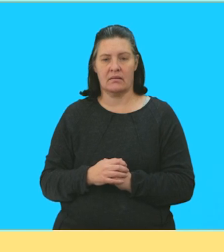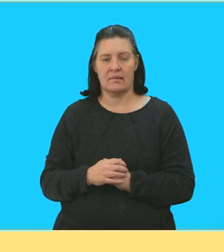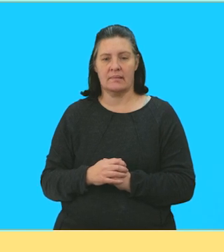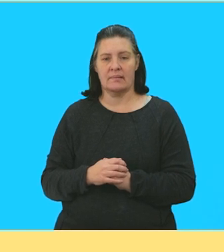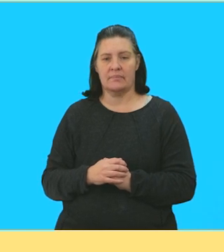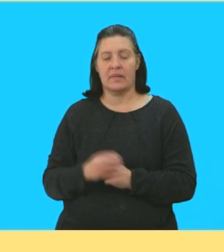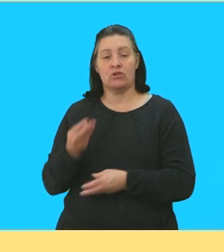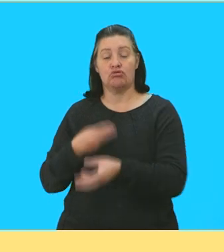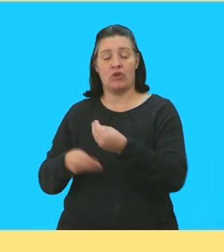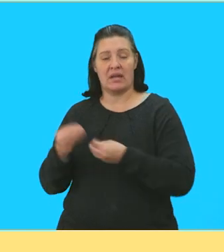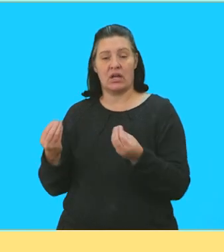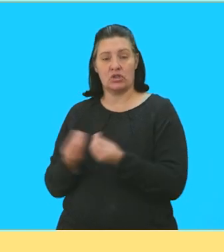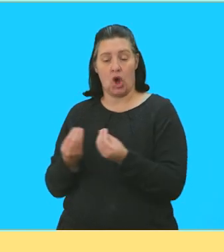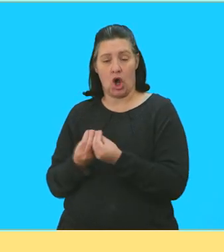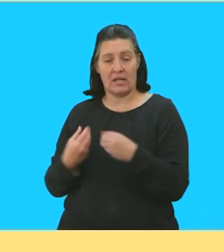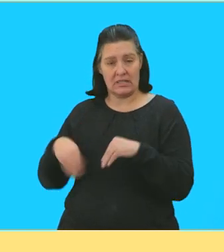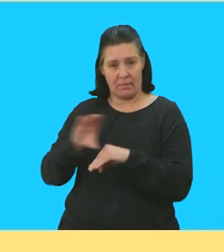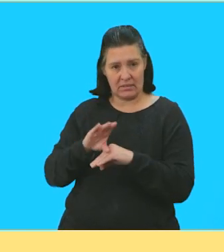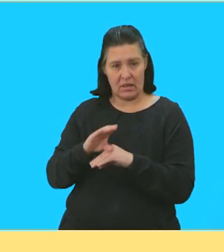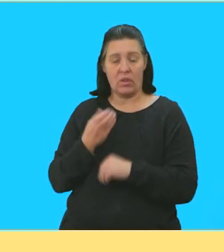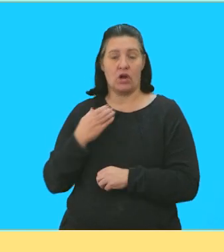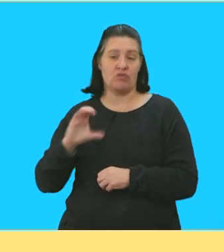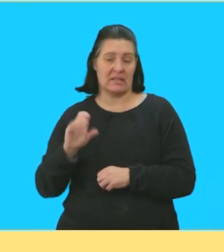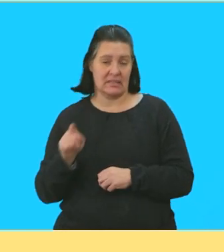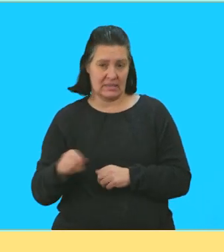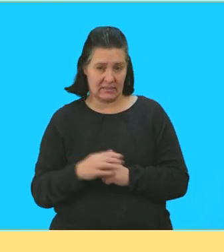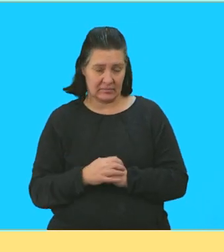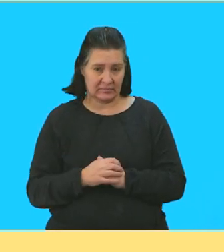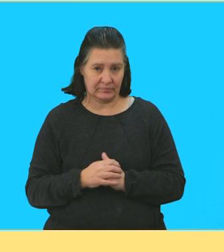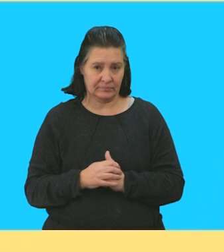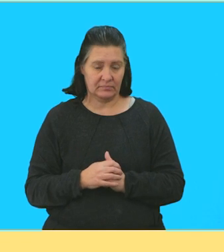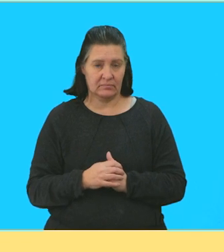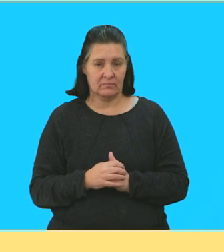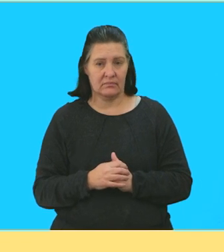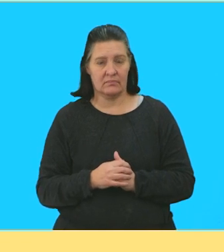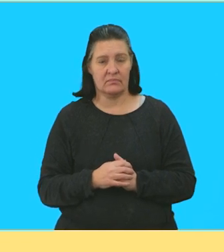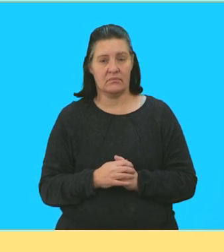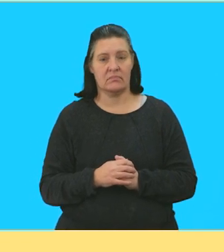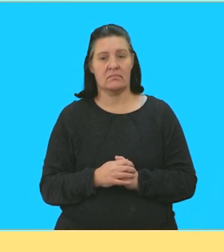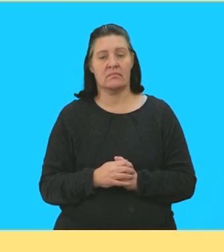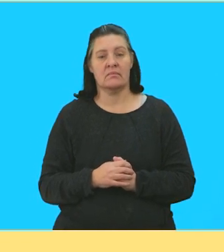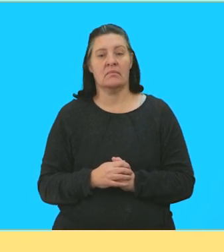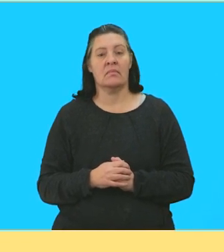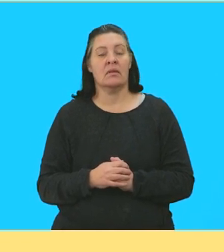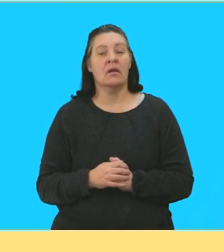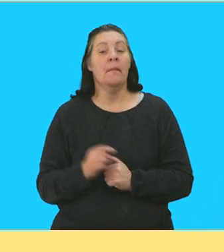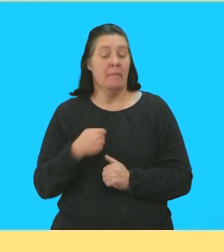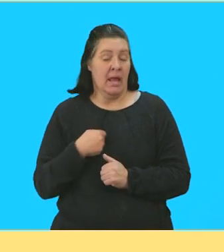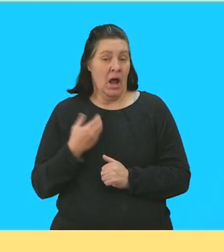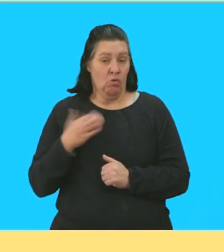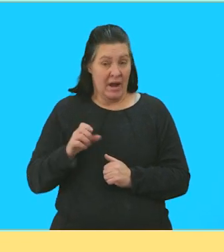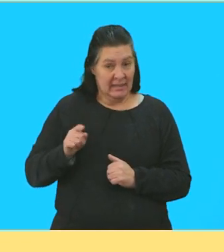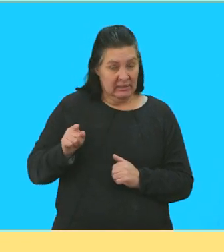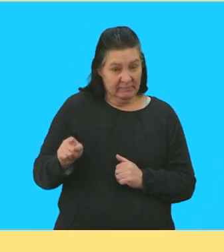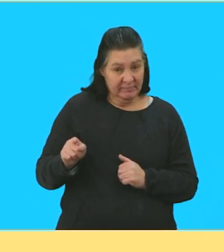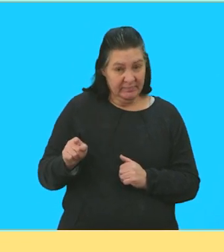trading stock surplus. I'll credit my trading stock surplus. And when I credit my